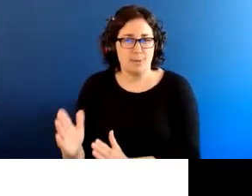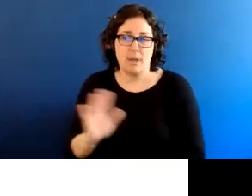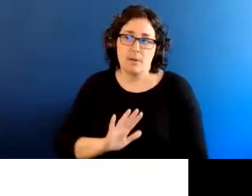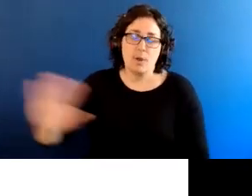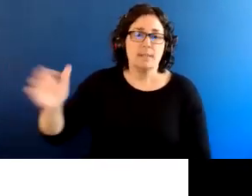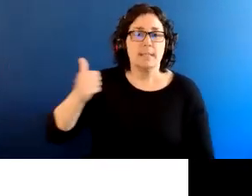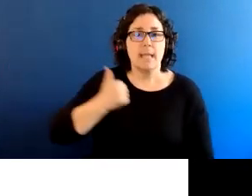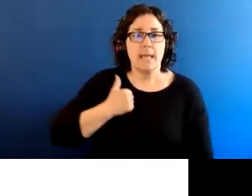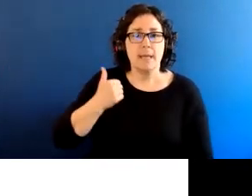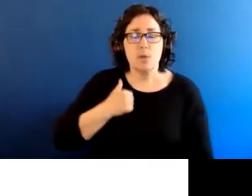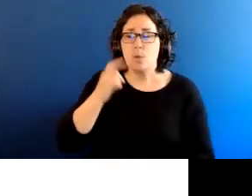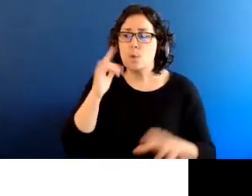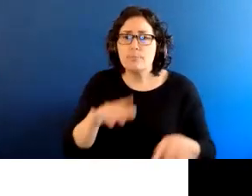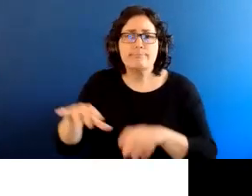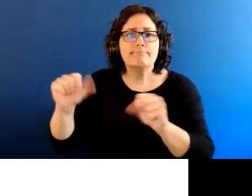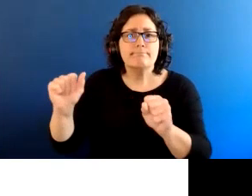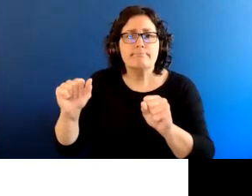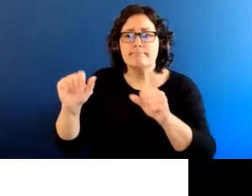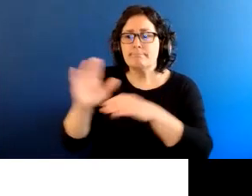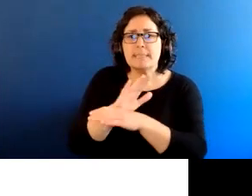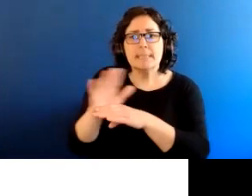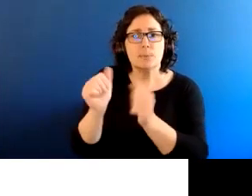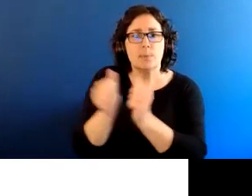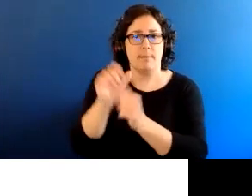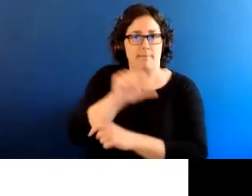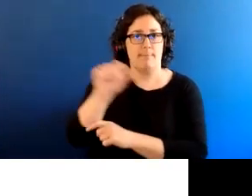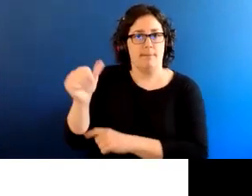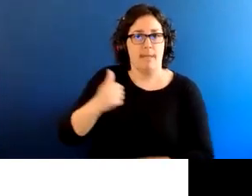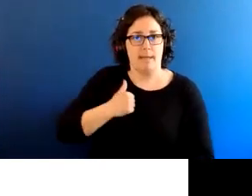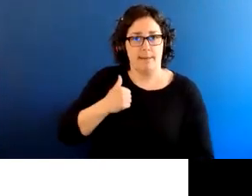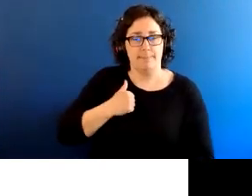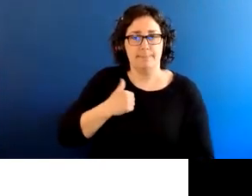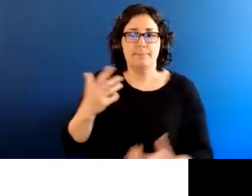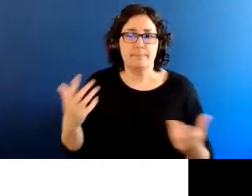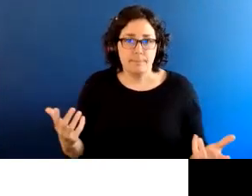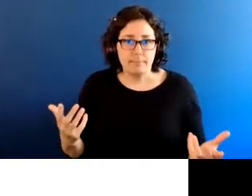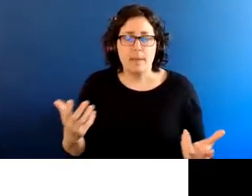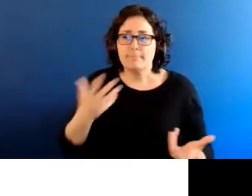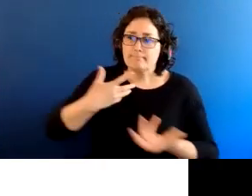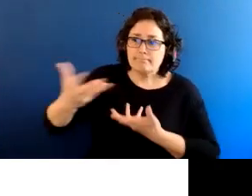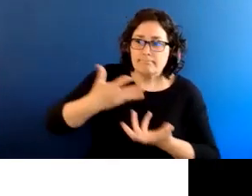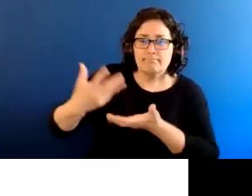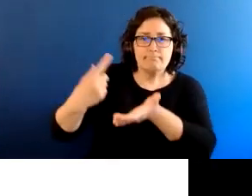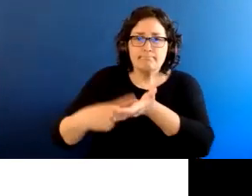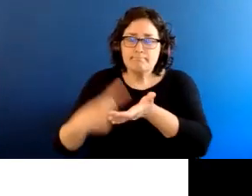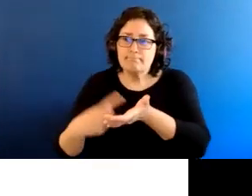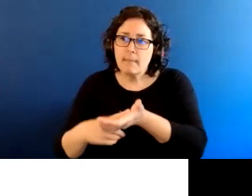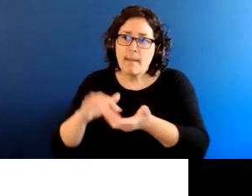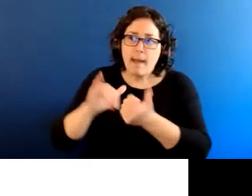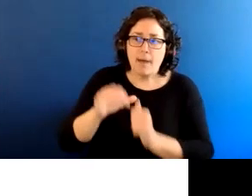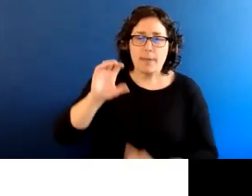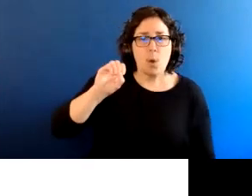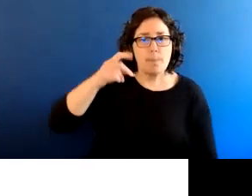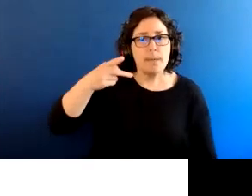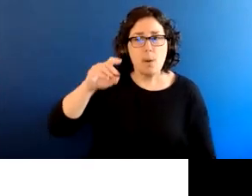Canada who are doing or trying to do business with the Government of Canada, and speaks with them how the